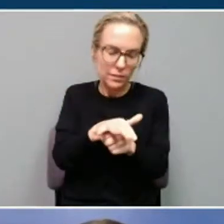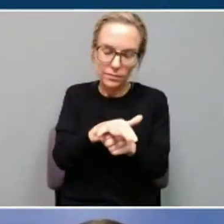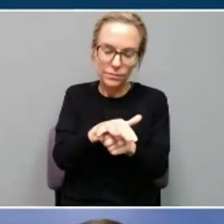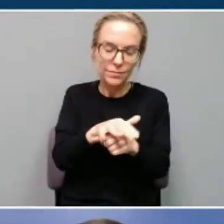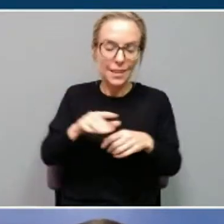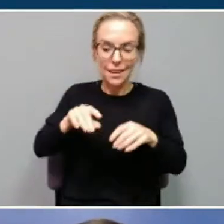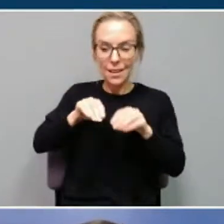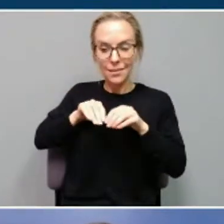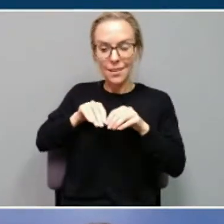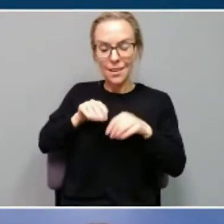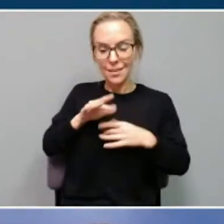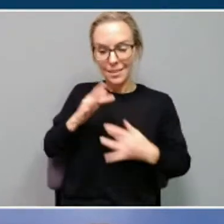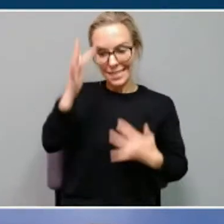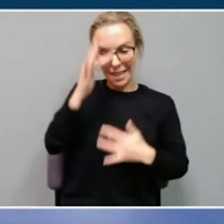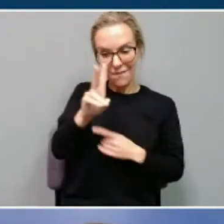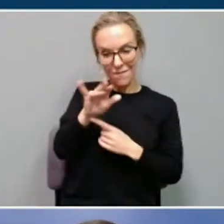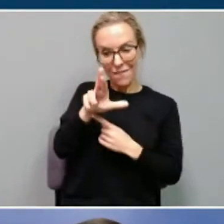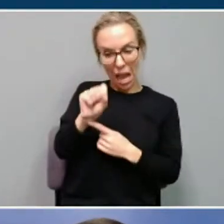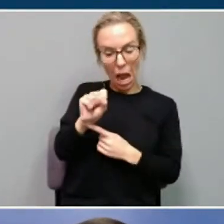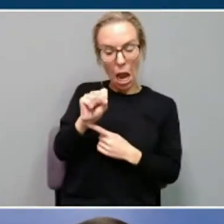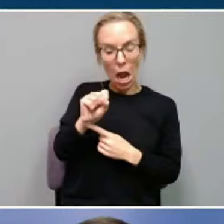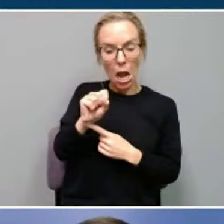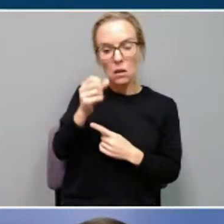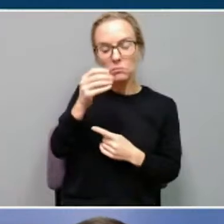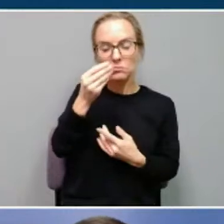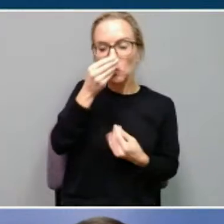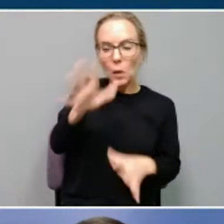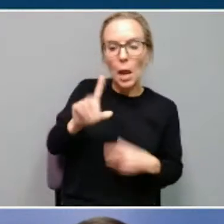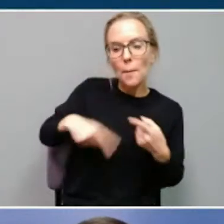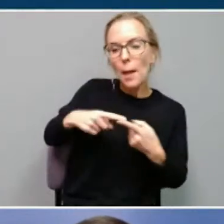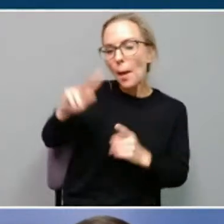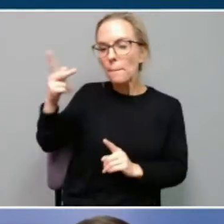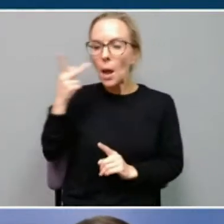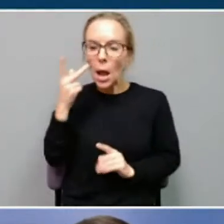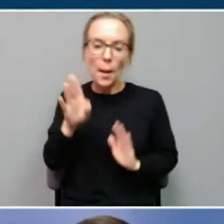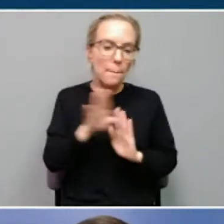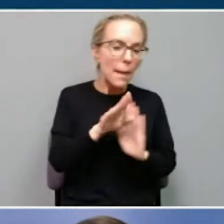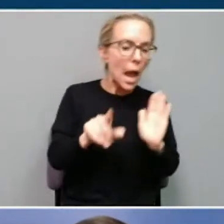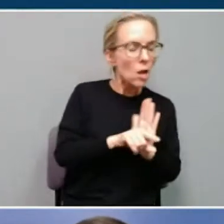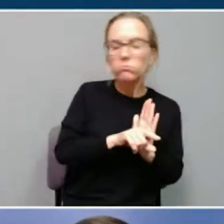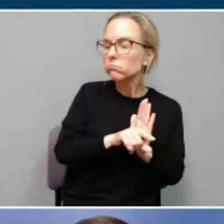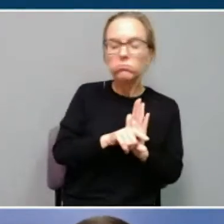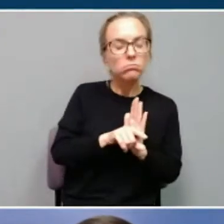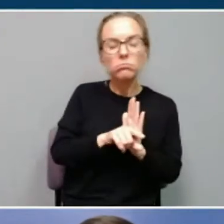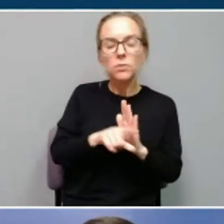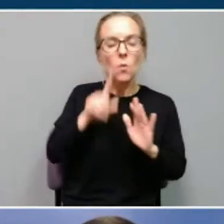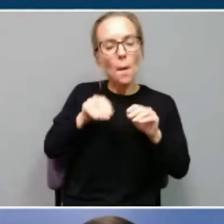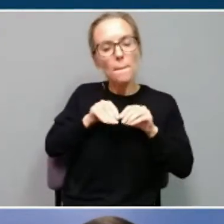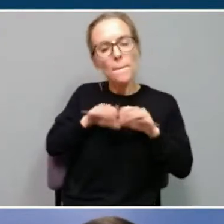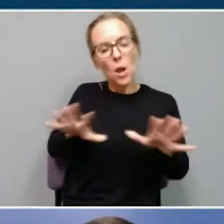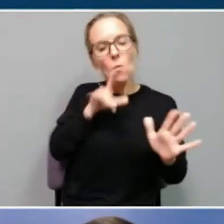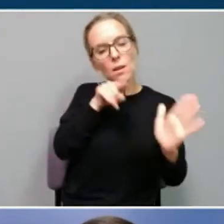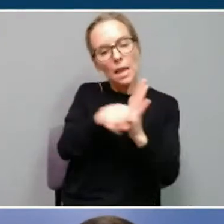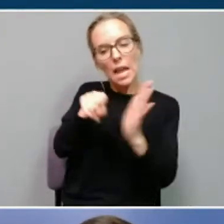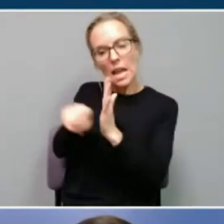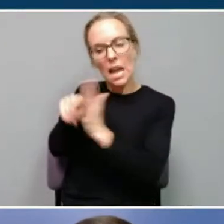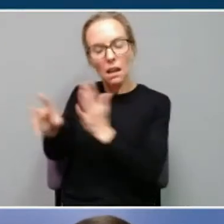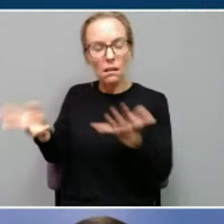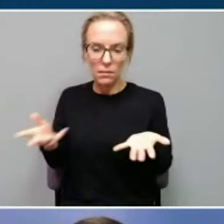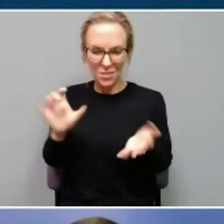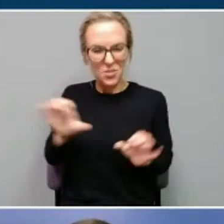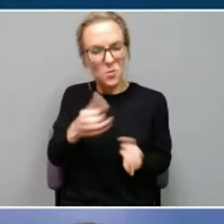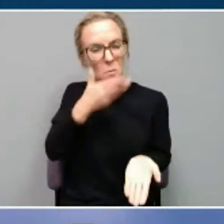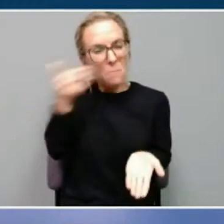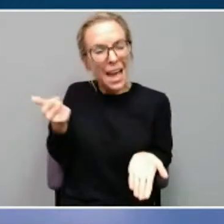care about our backgrounds or our politics or any of the rest. It's out there to kill as many of us as possible. So we got to do better than